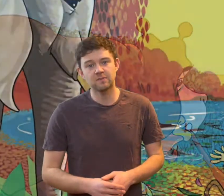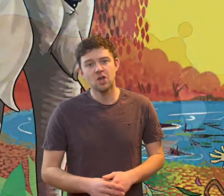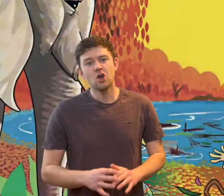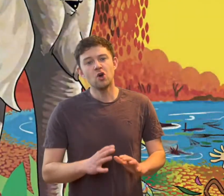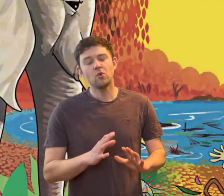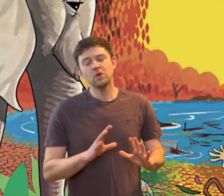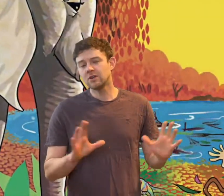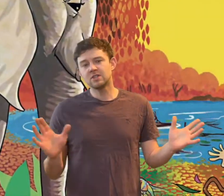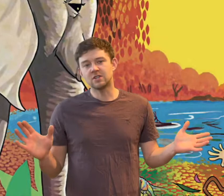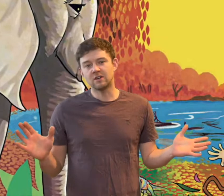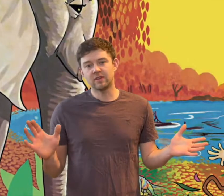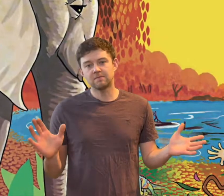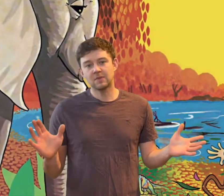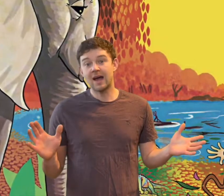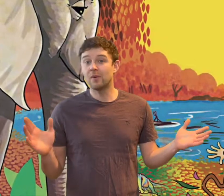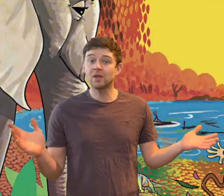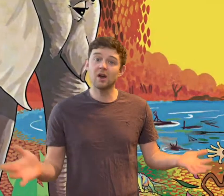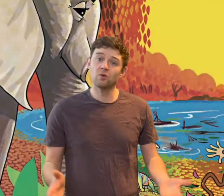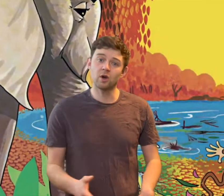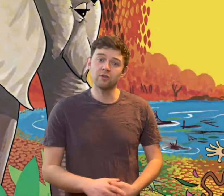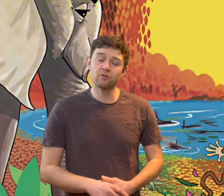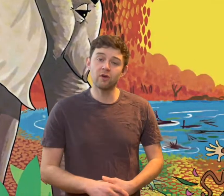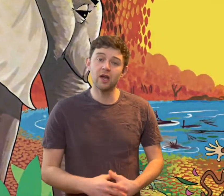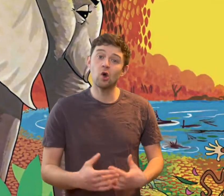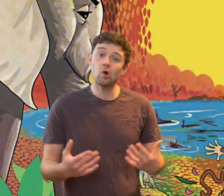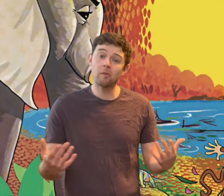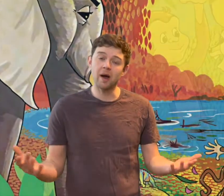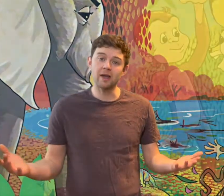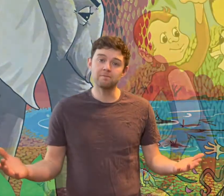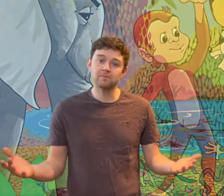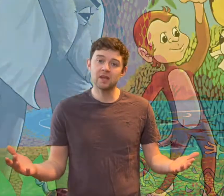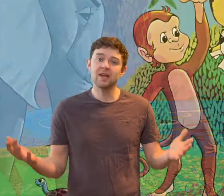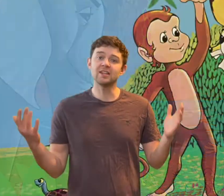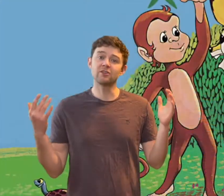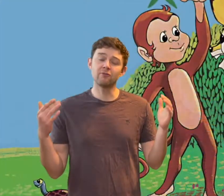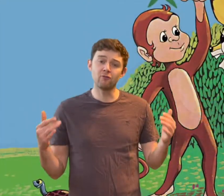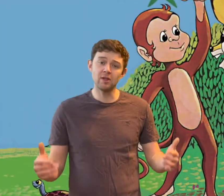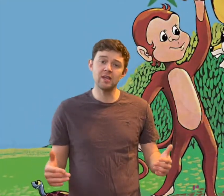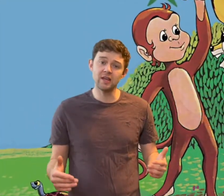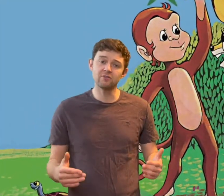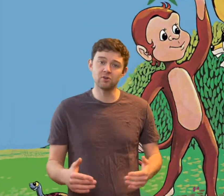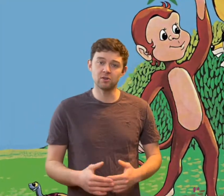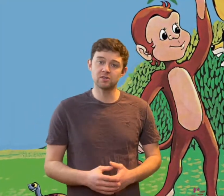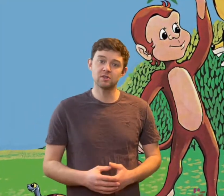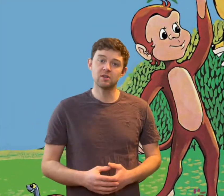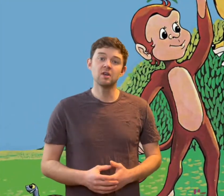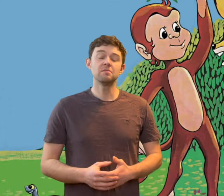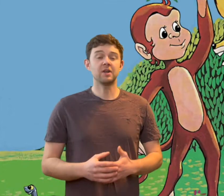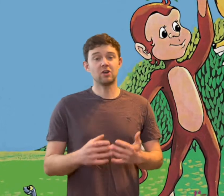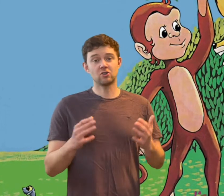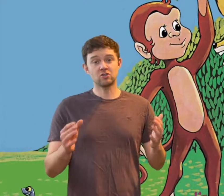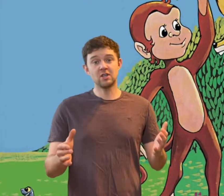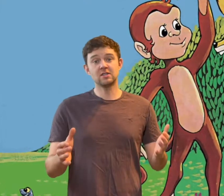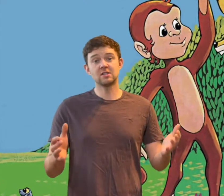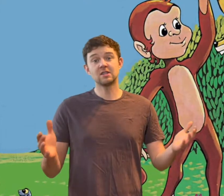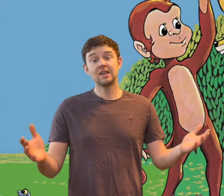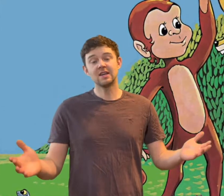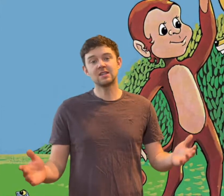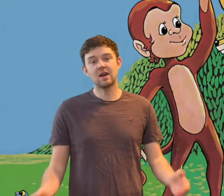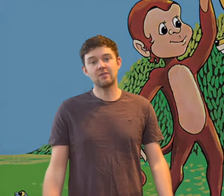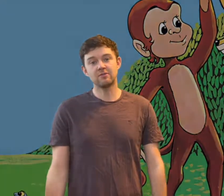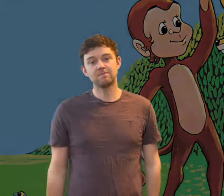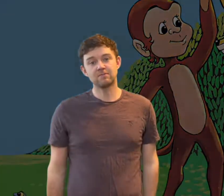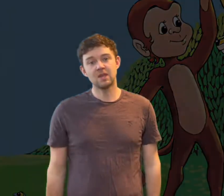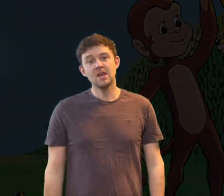life. We don't deserve it, and we can't work for it or buy it. It's a free gift to us, but it cost Jesus